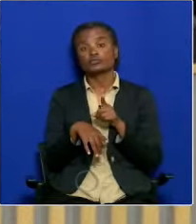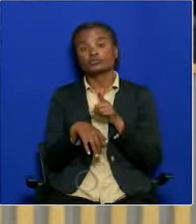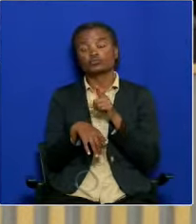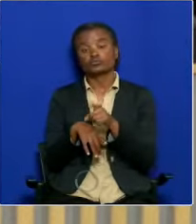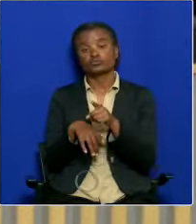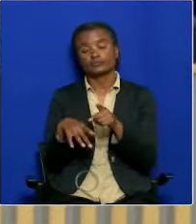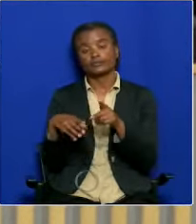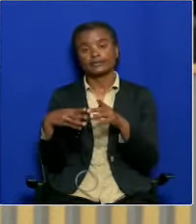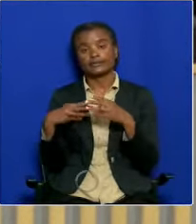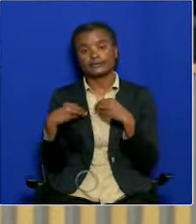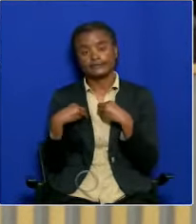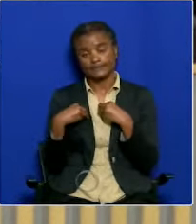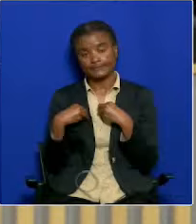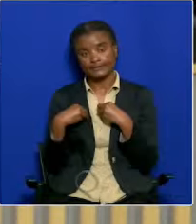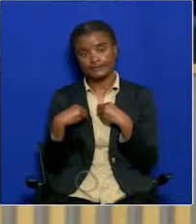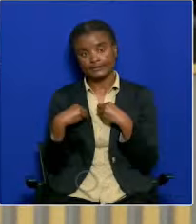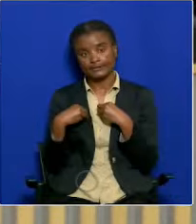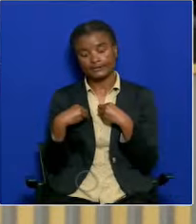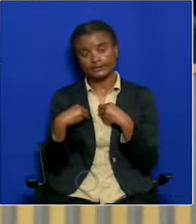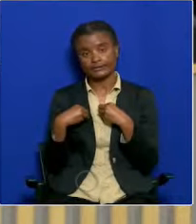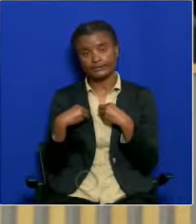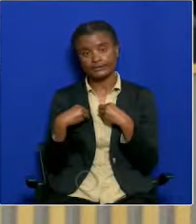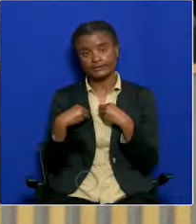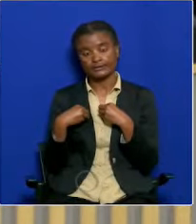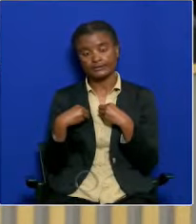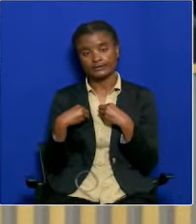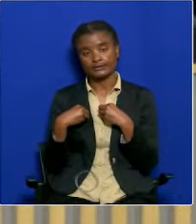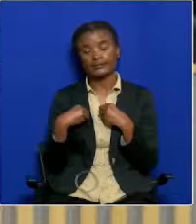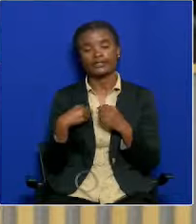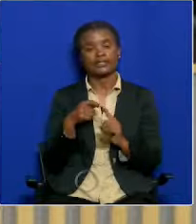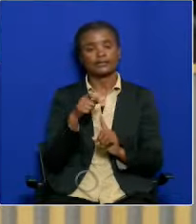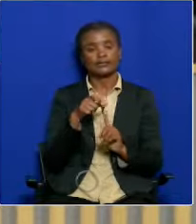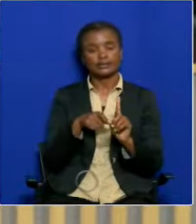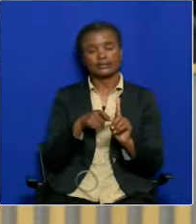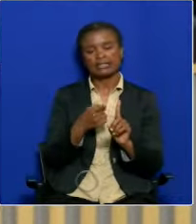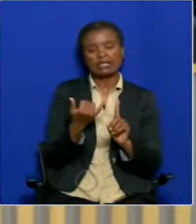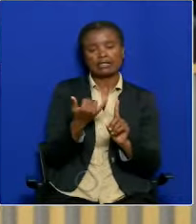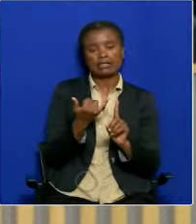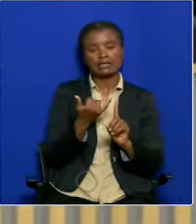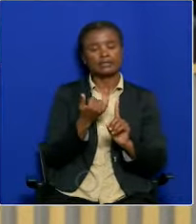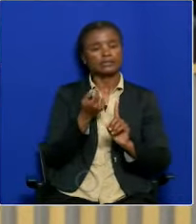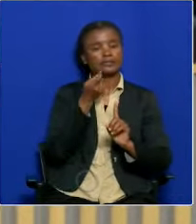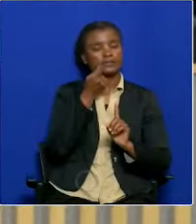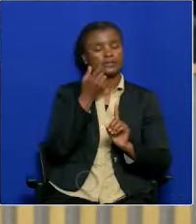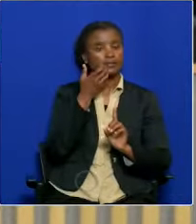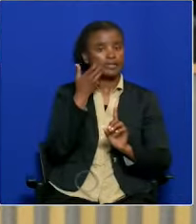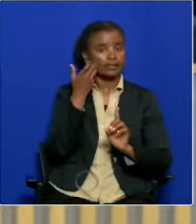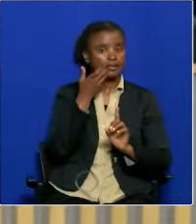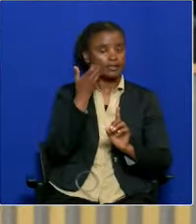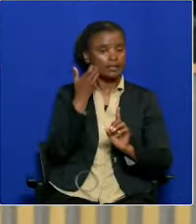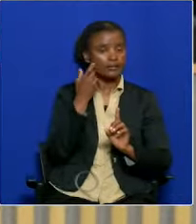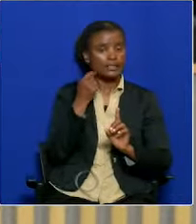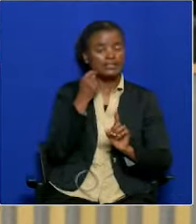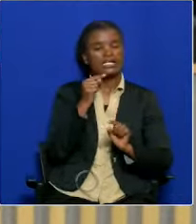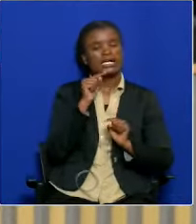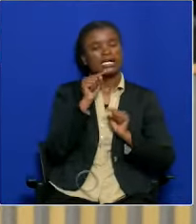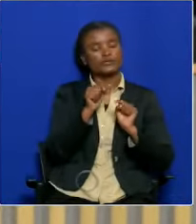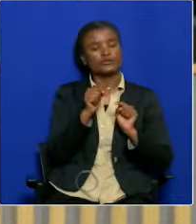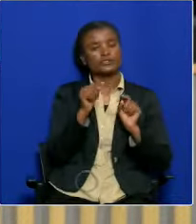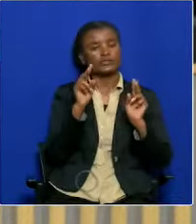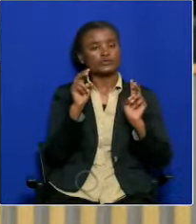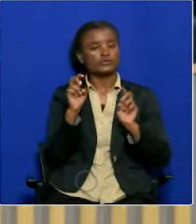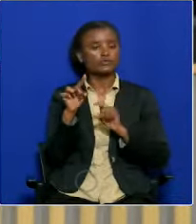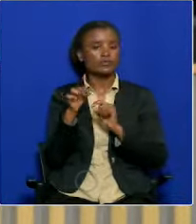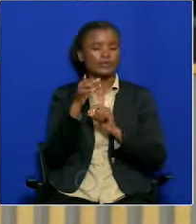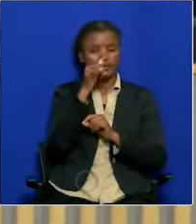an individual, and when I say such as Mr. Matlala, I'm not talking about the accusations of criminal, of the many cases